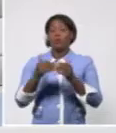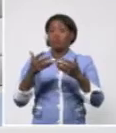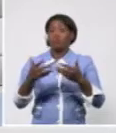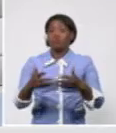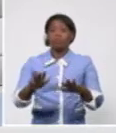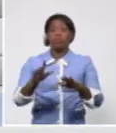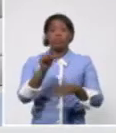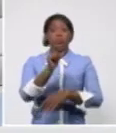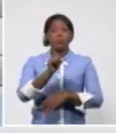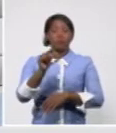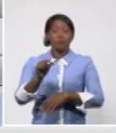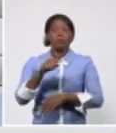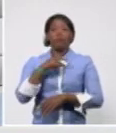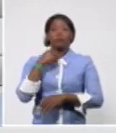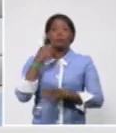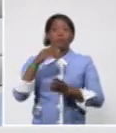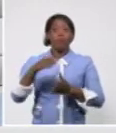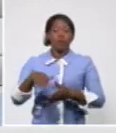Yesterday,